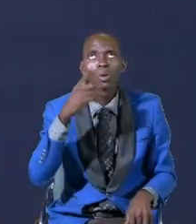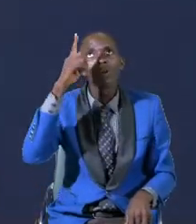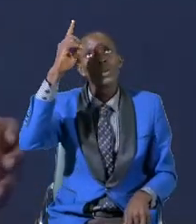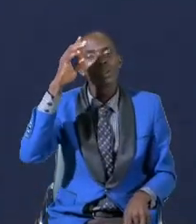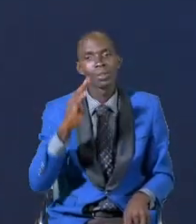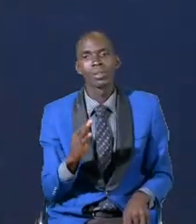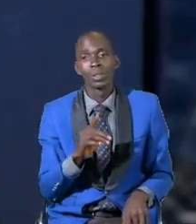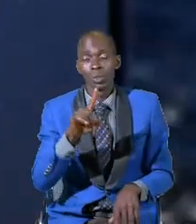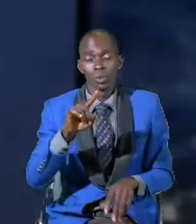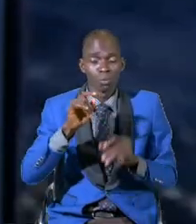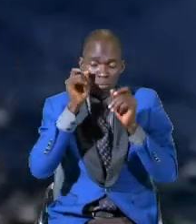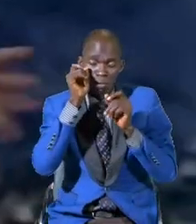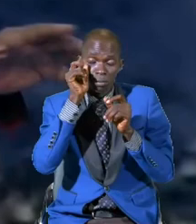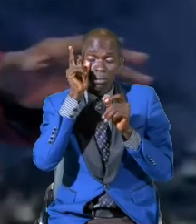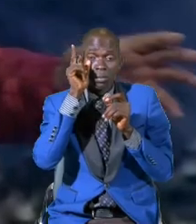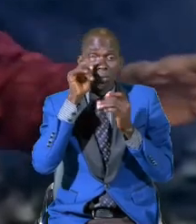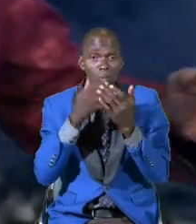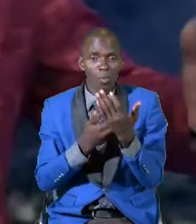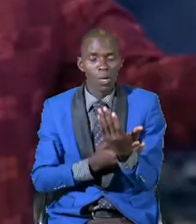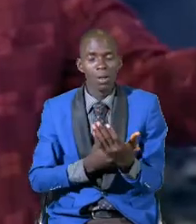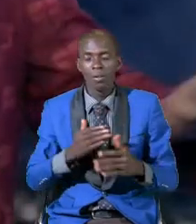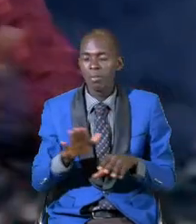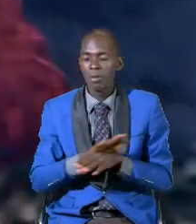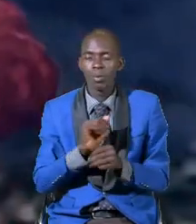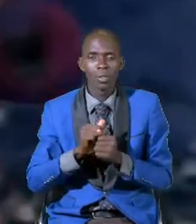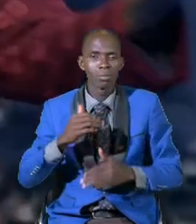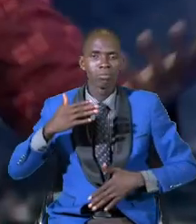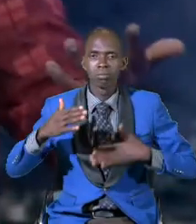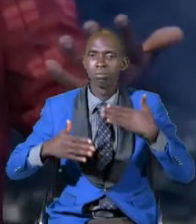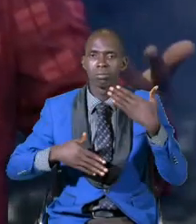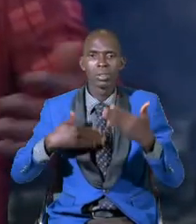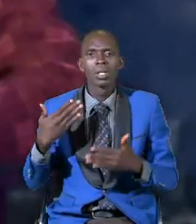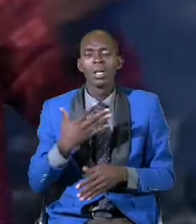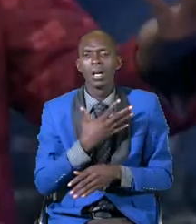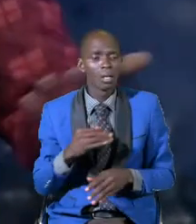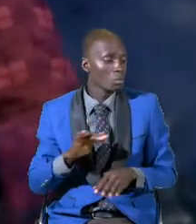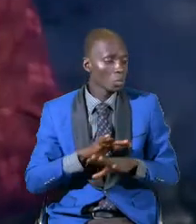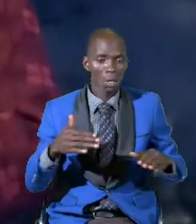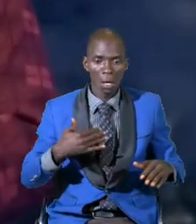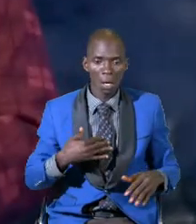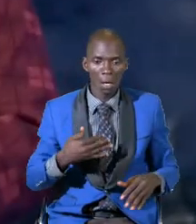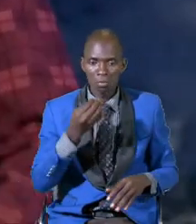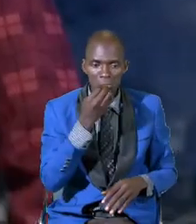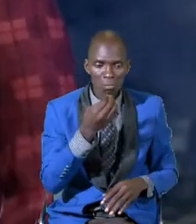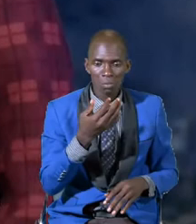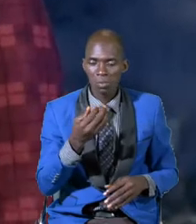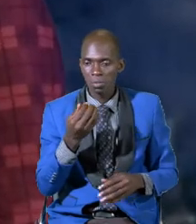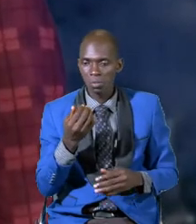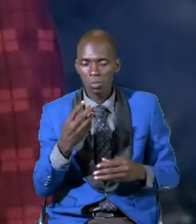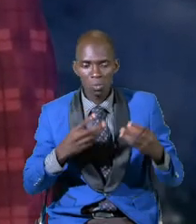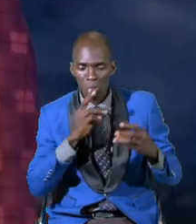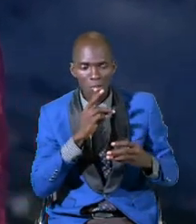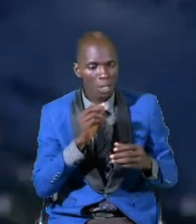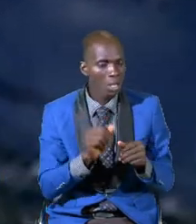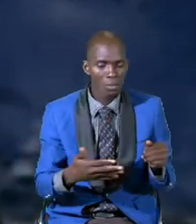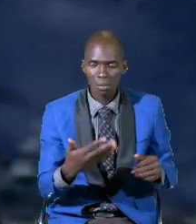and I'm filled with joy. And when it appears I don't have the physical resources, natural resources, I'm confessing